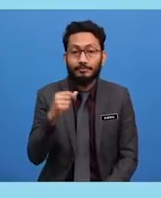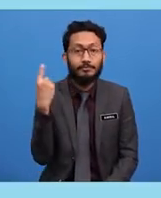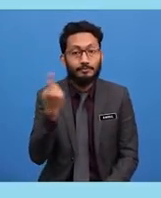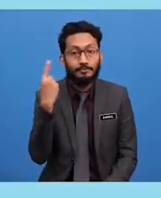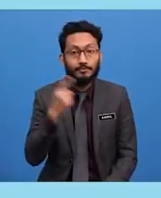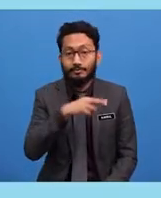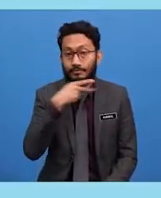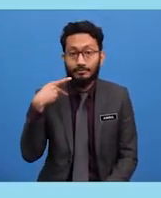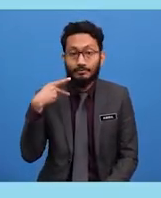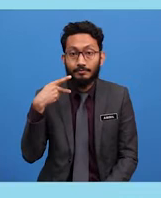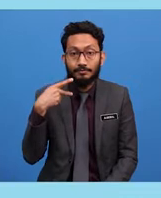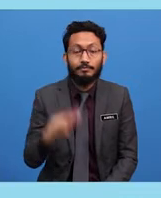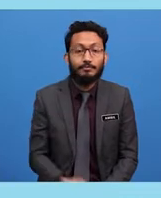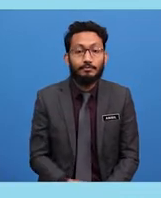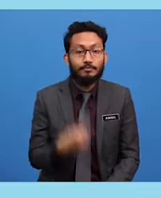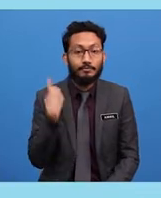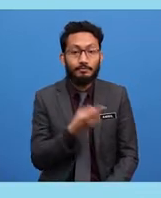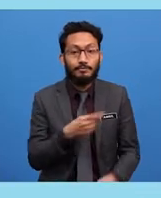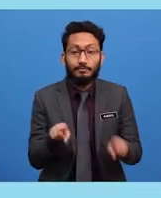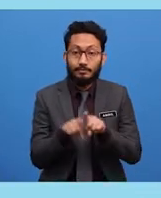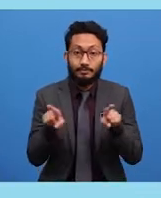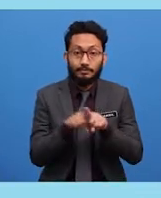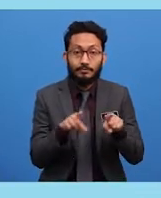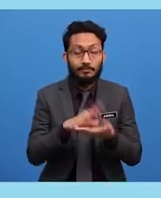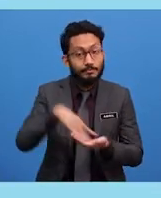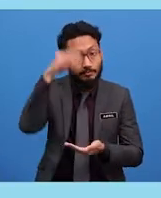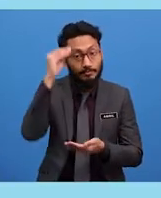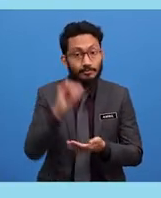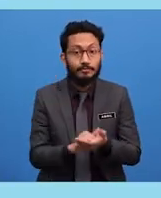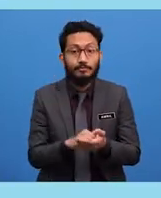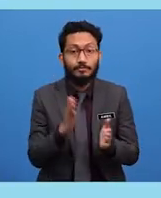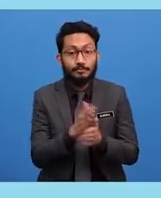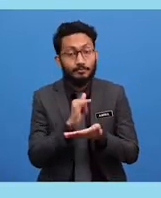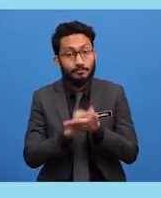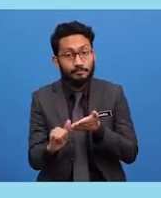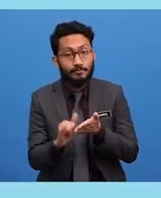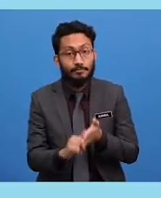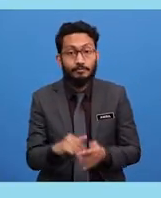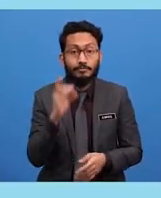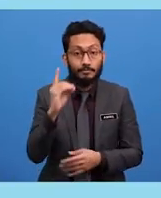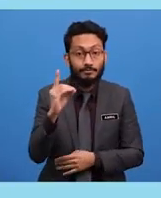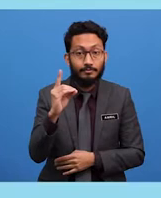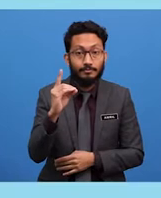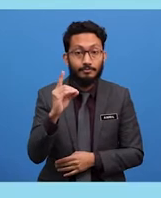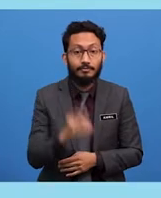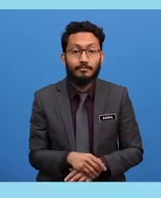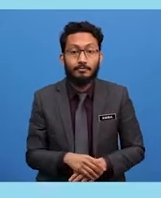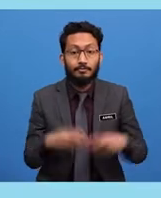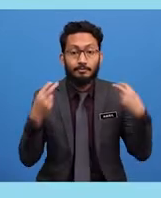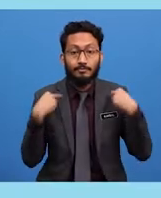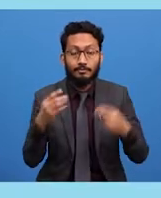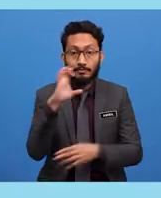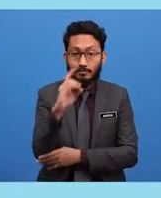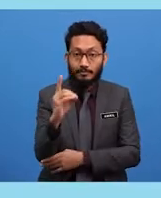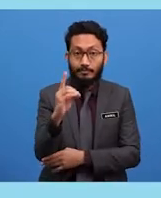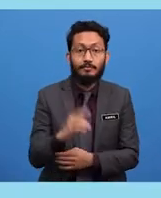and irregular verbs. We've also learned that These verbs could either have an additional